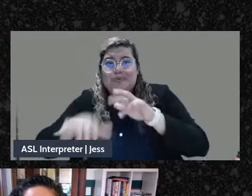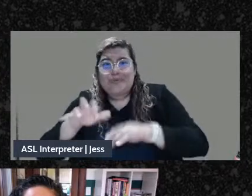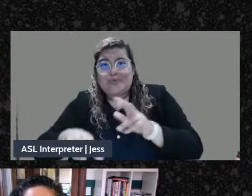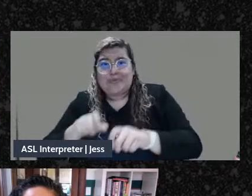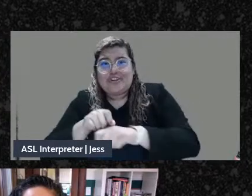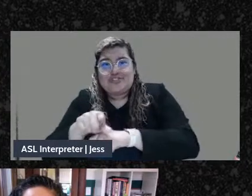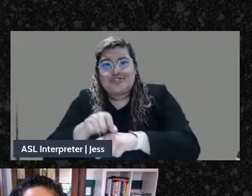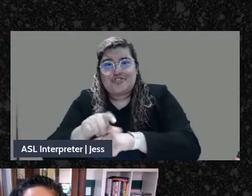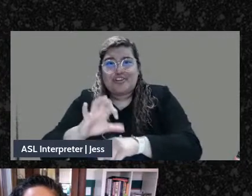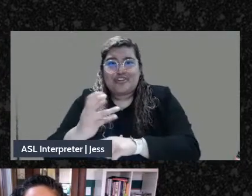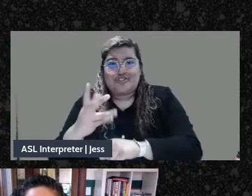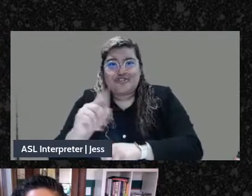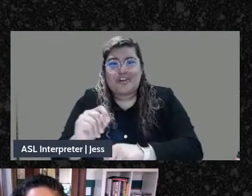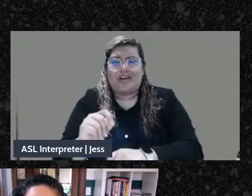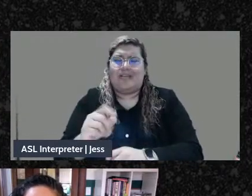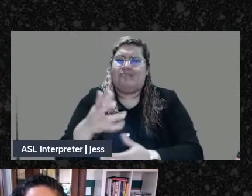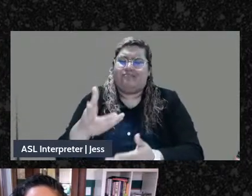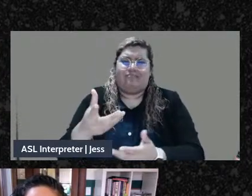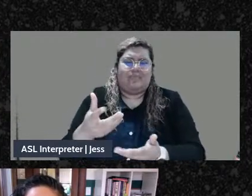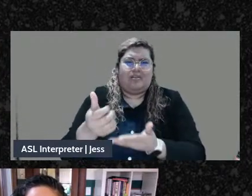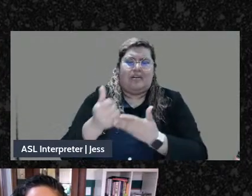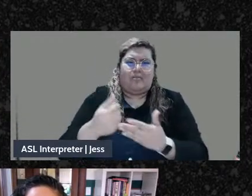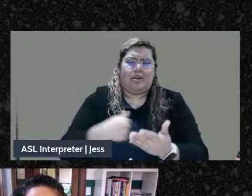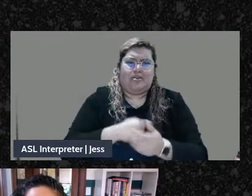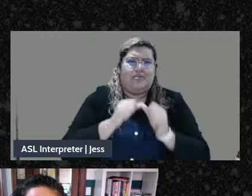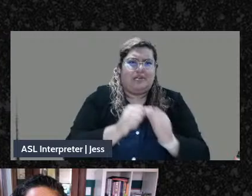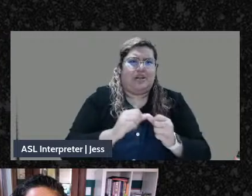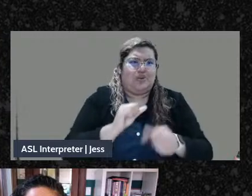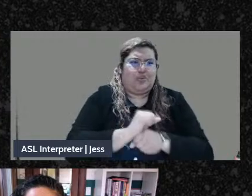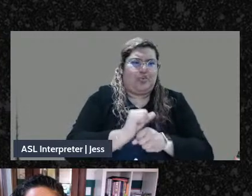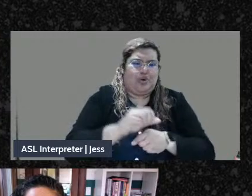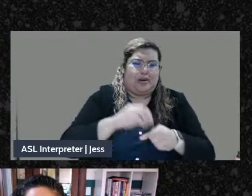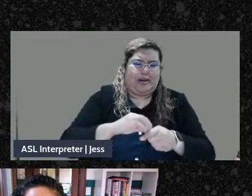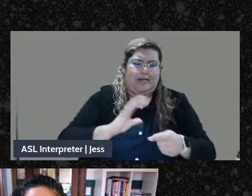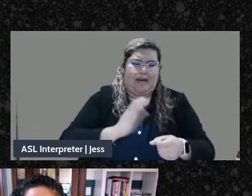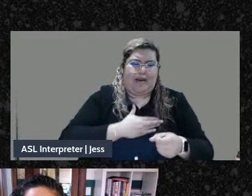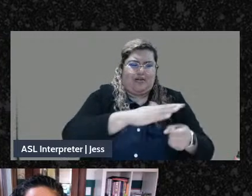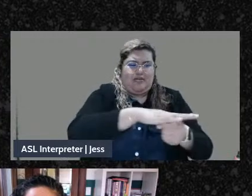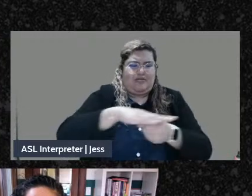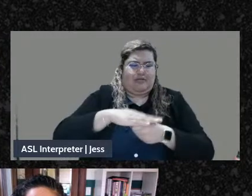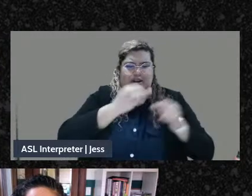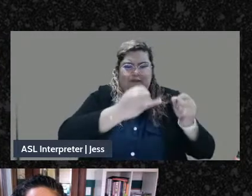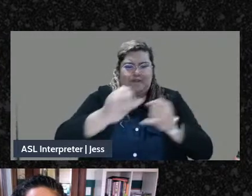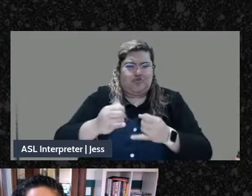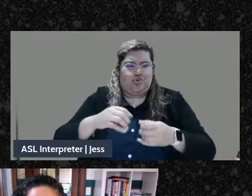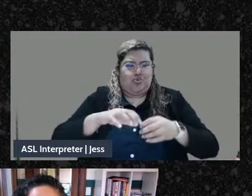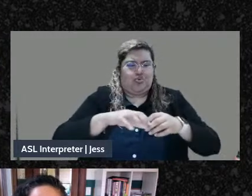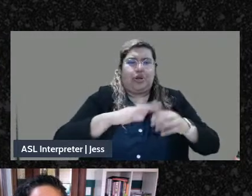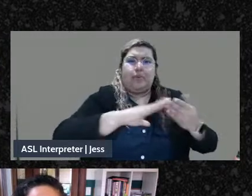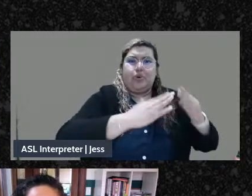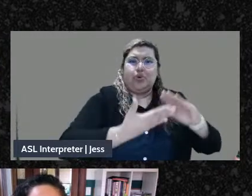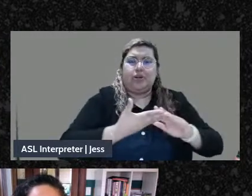need to be doing to do all the work in our own communities. So yeah, onward. Thanks a lot.